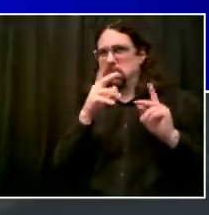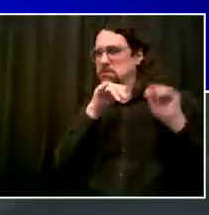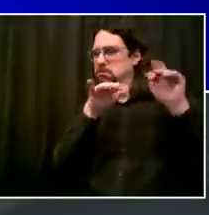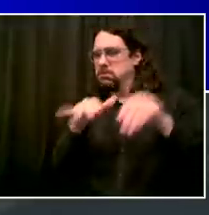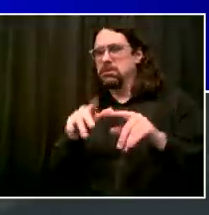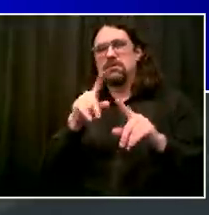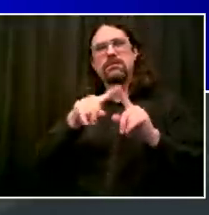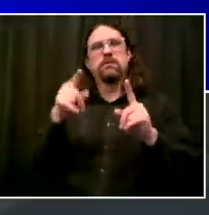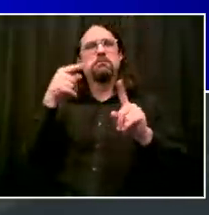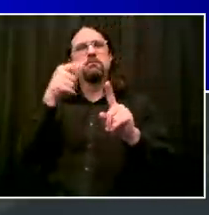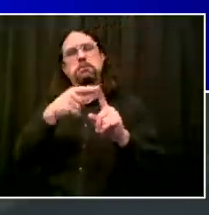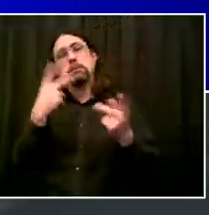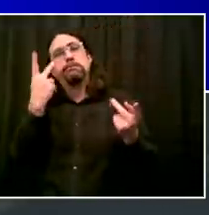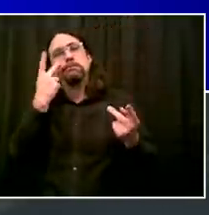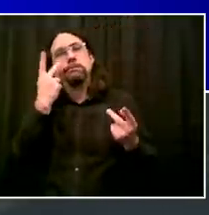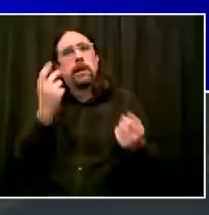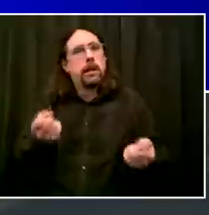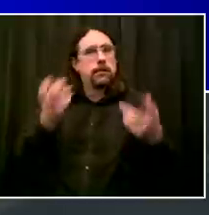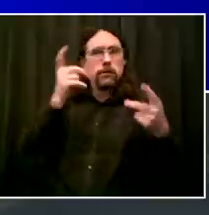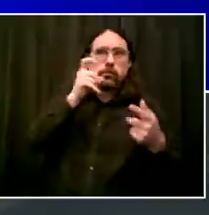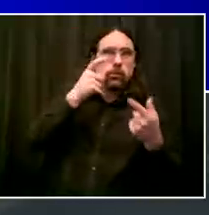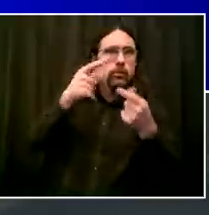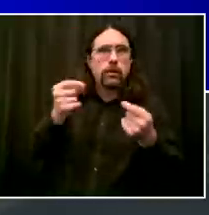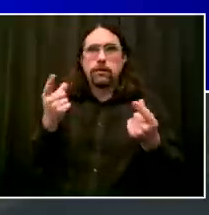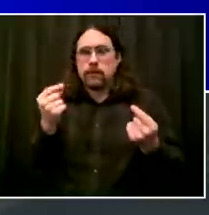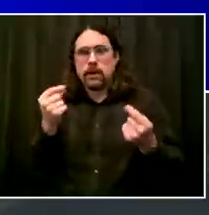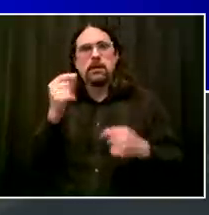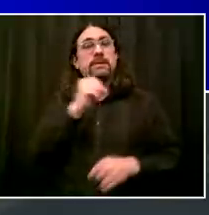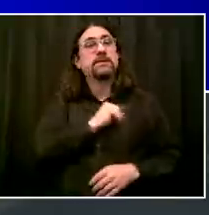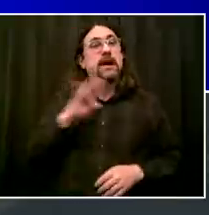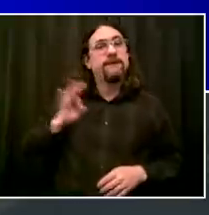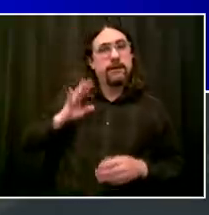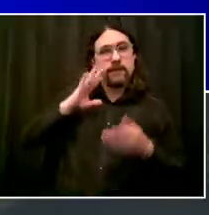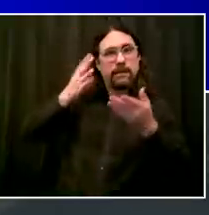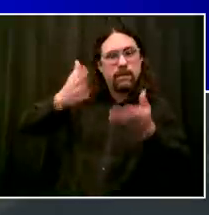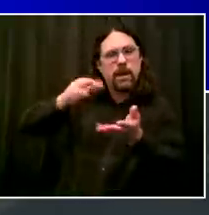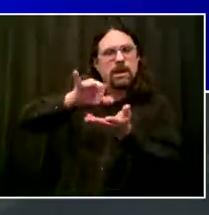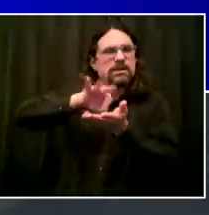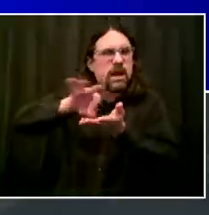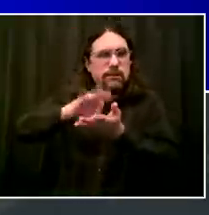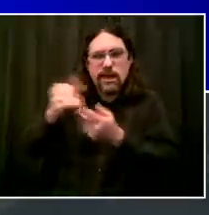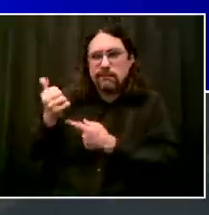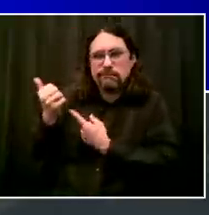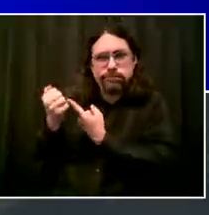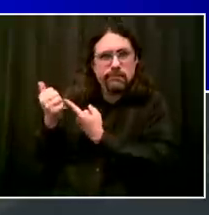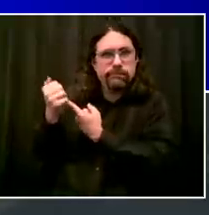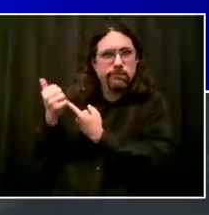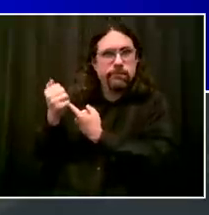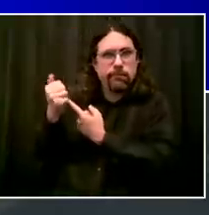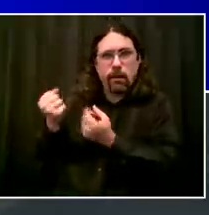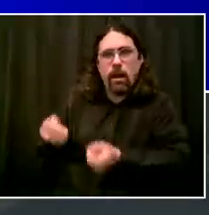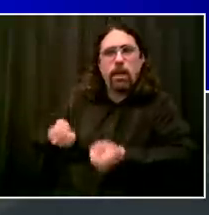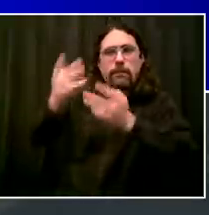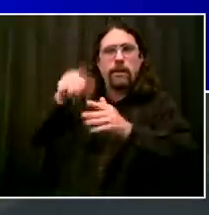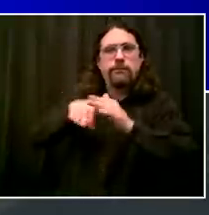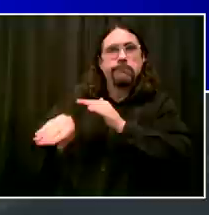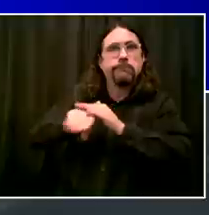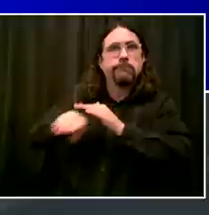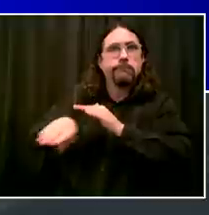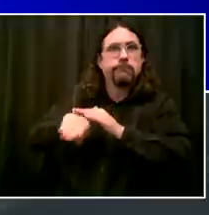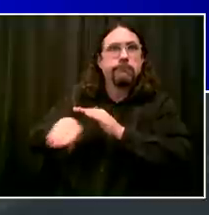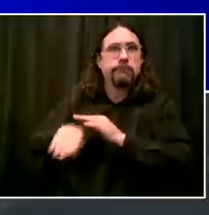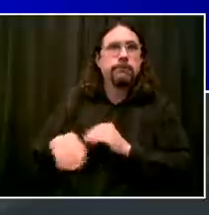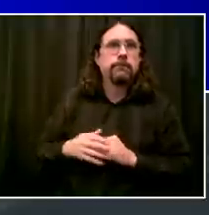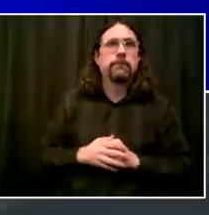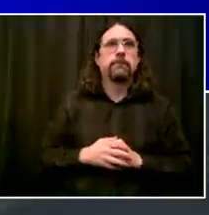crowding on the boardwalk. There are some parking areas. If we see those parking areas start to fill up, they're also going to set